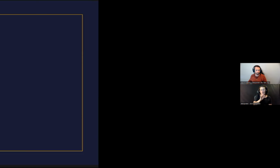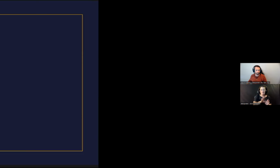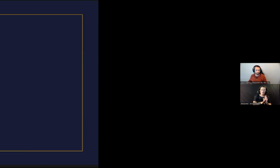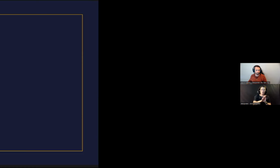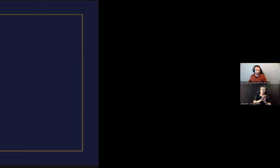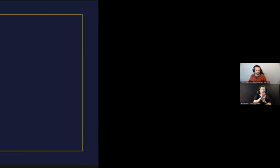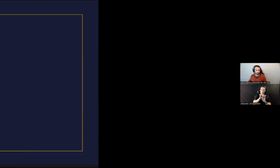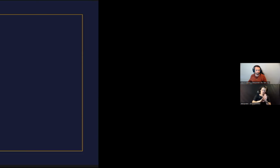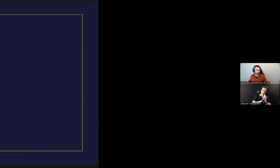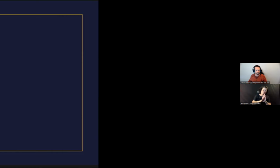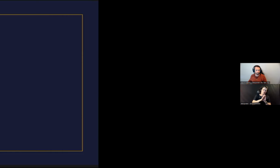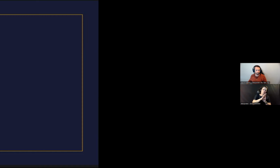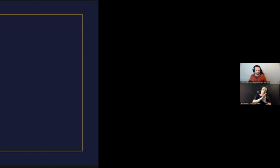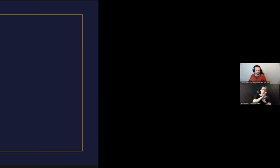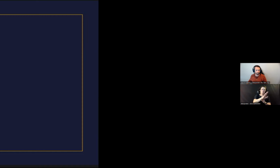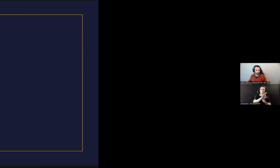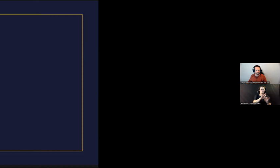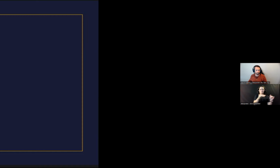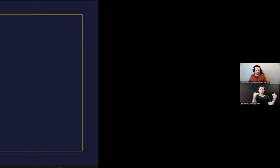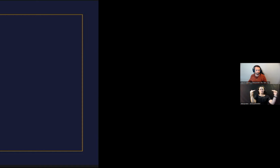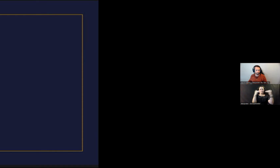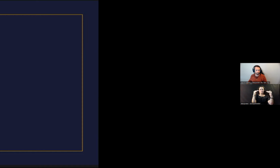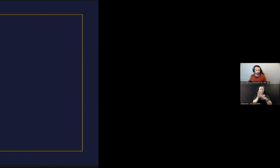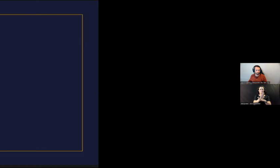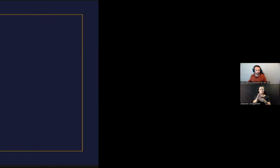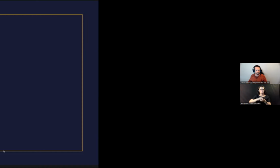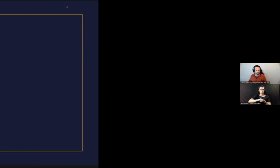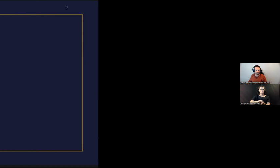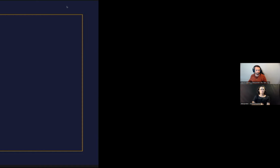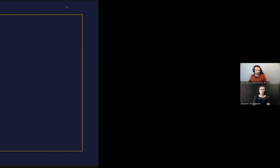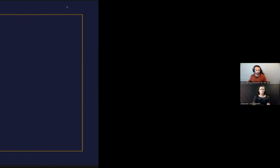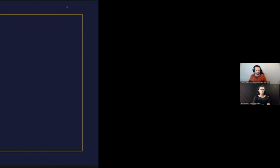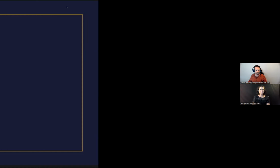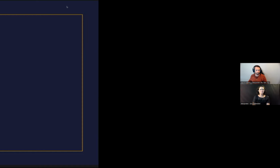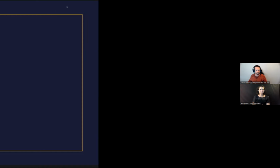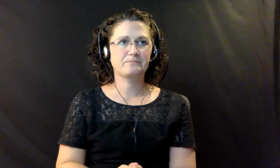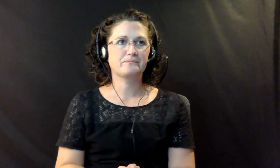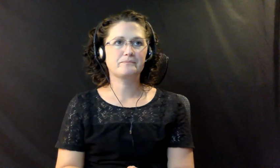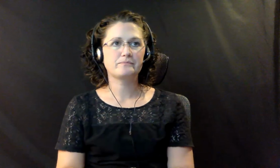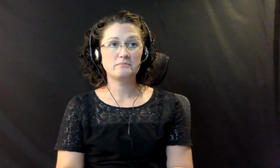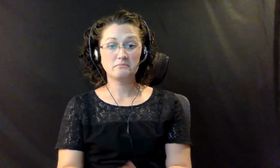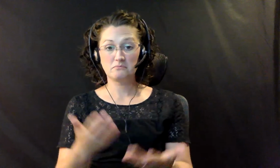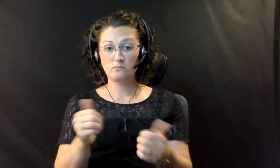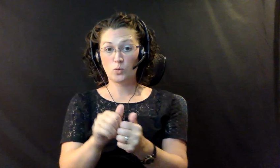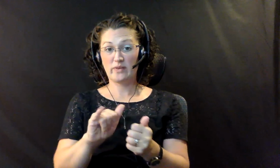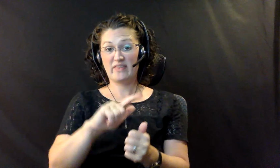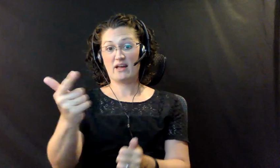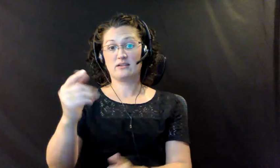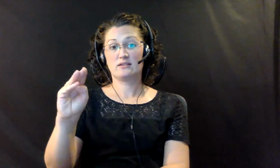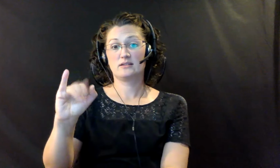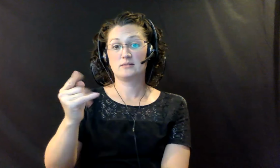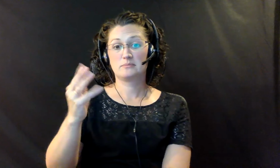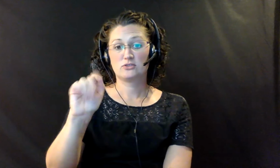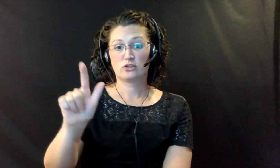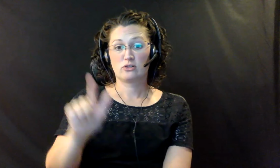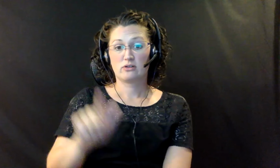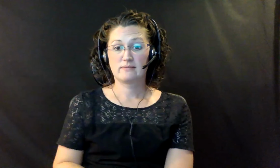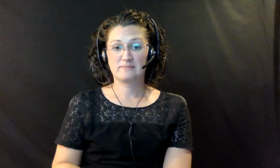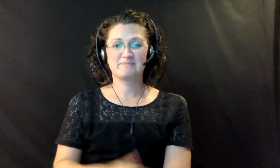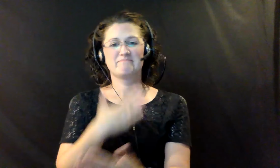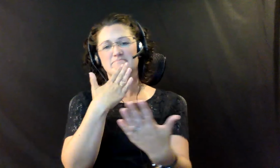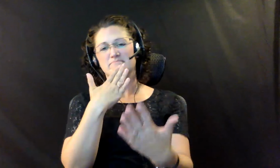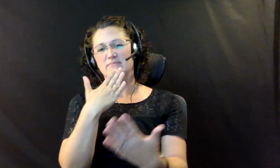point where our business partners are. So with that said, Mitch, I'm going to turn it back to you. Yeah, absolutely. Thank you so much, panelists